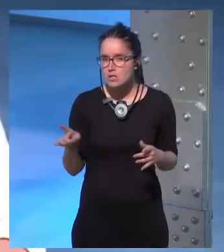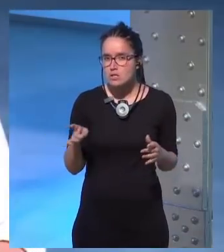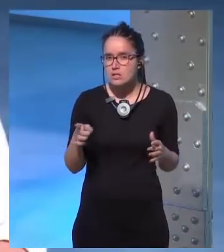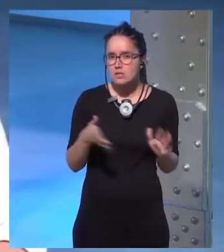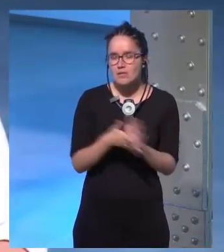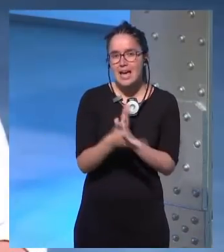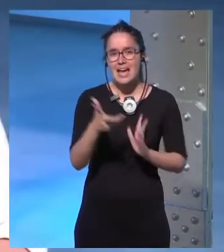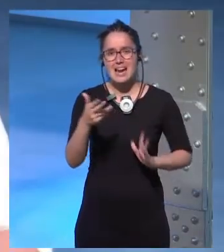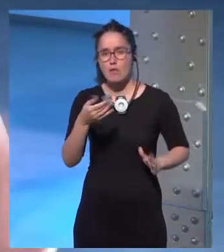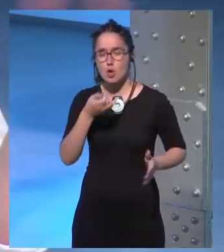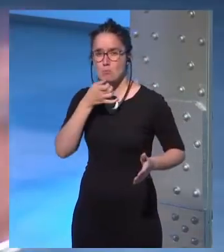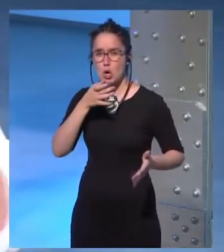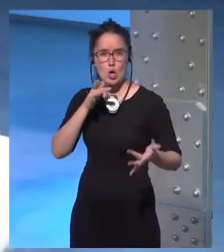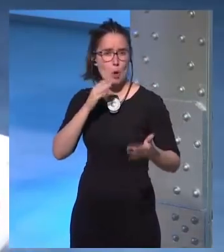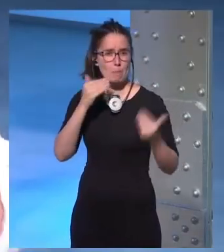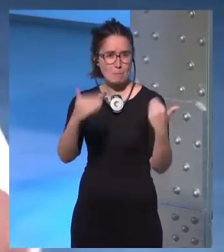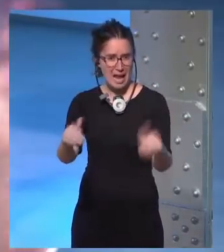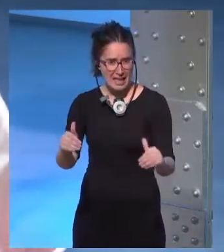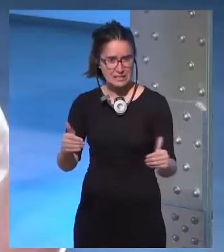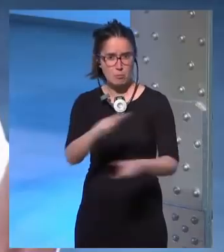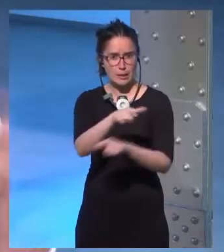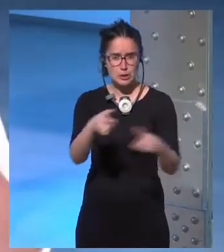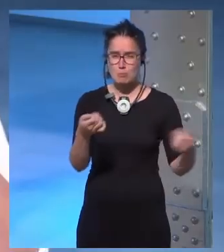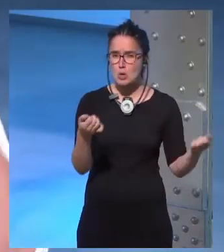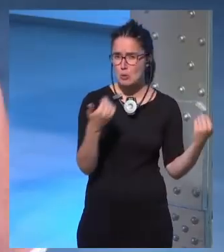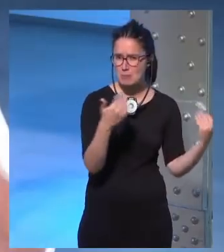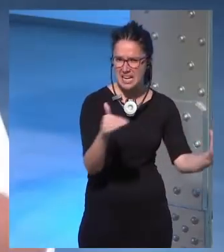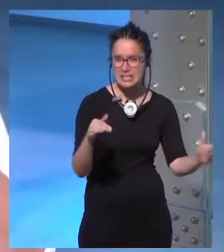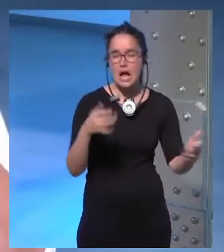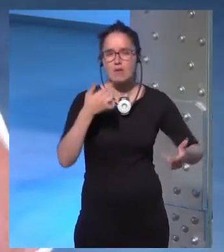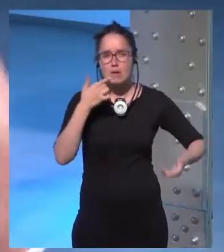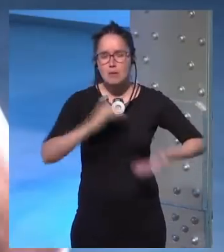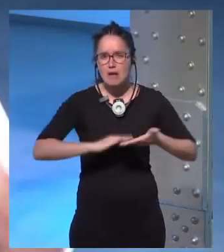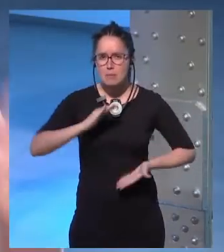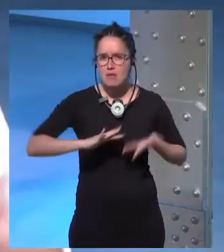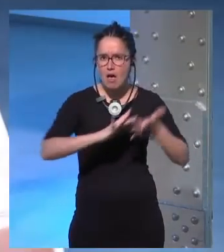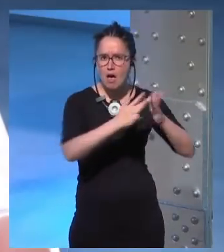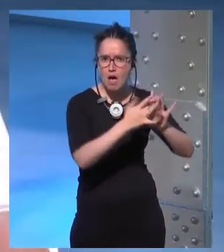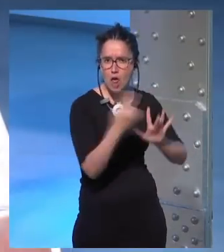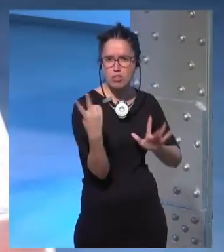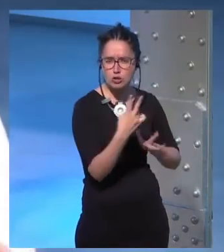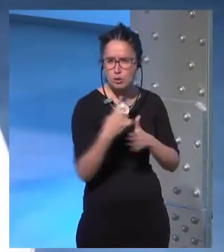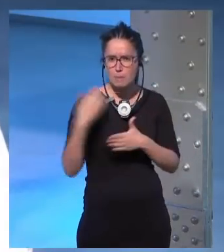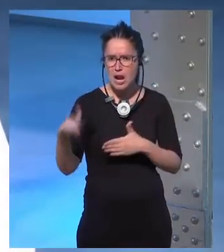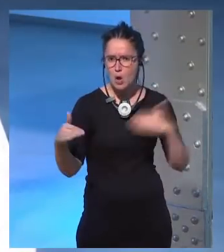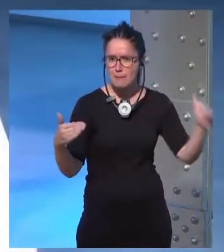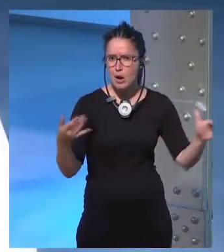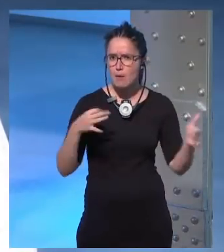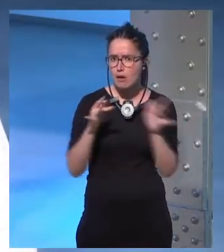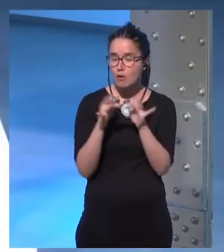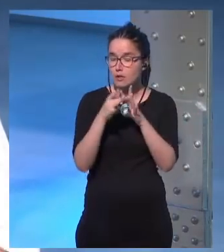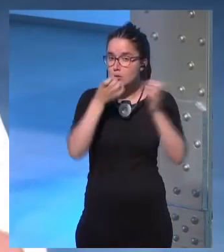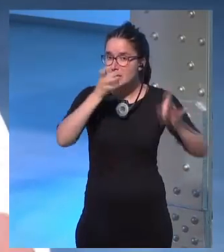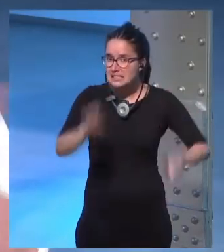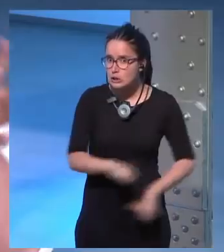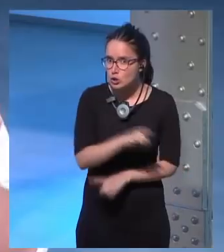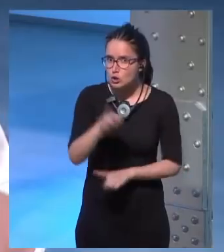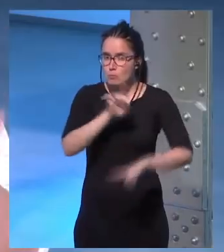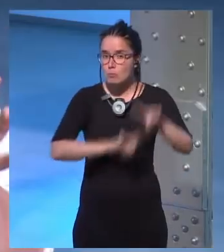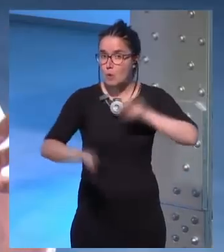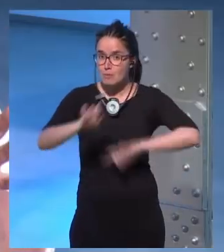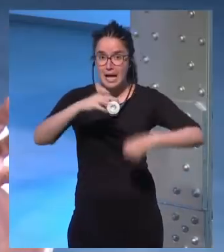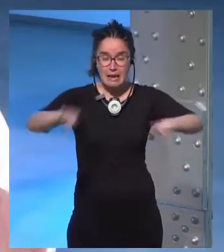that. But until I actually wrote it. So for some of that, again, those themes sort of just emerge organically from what I'm writing, and I don't